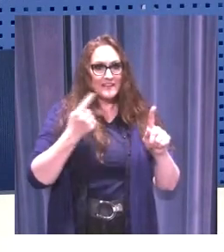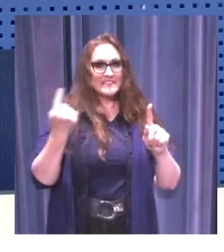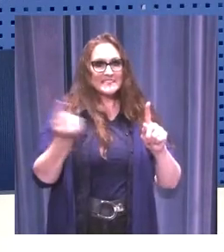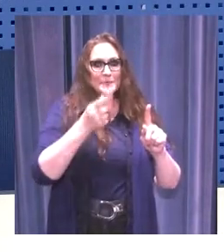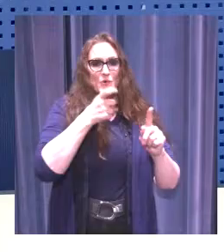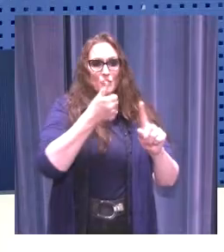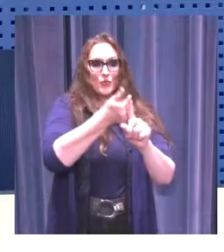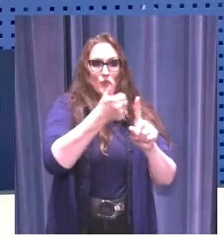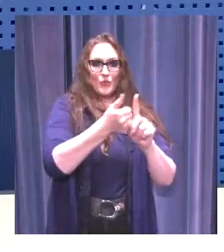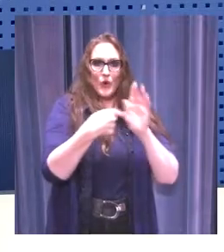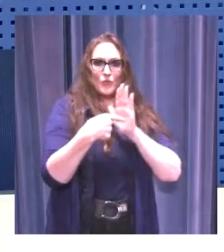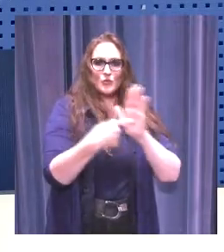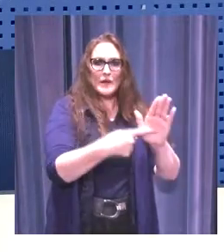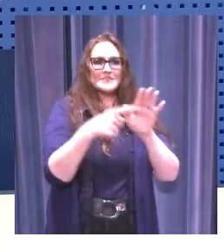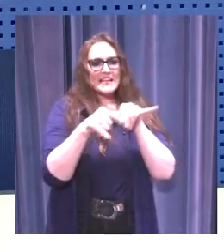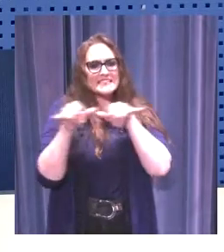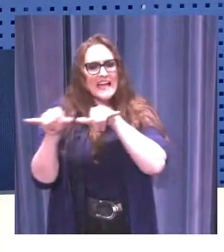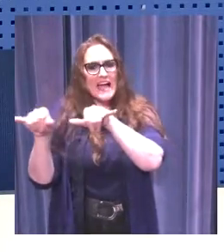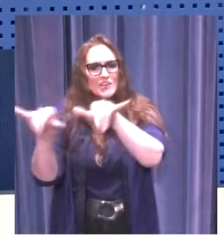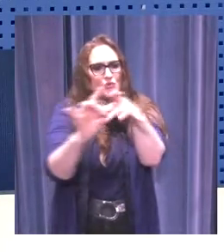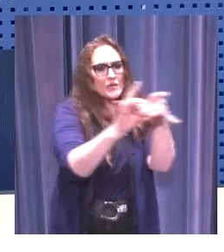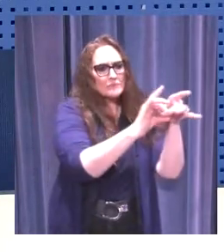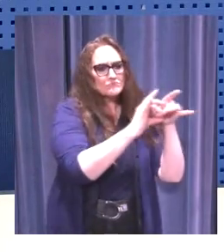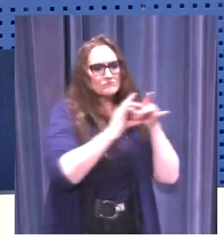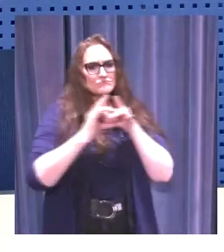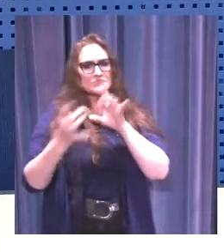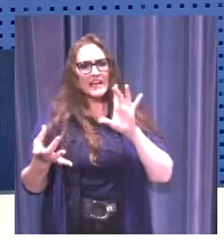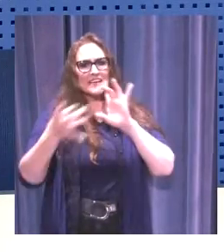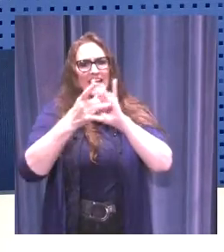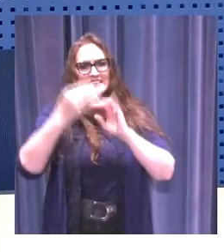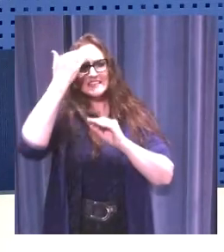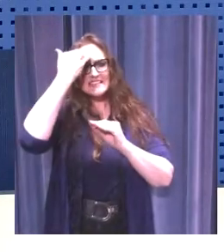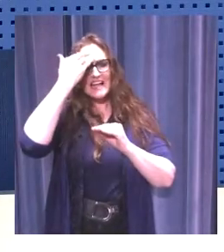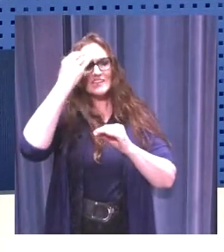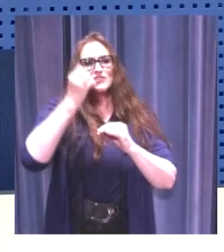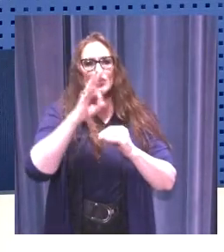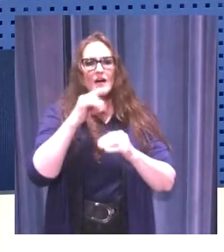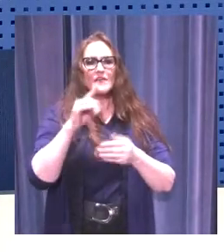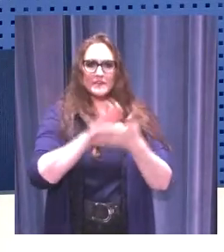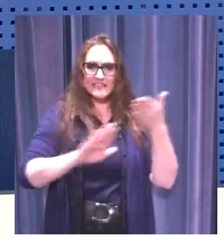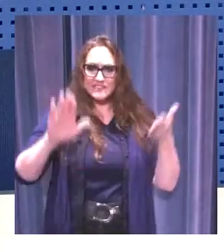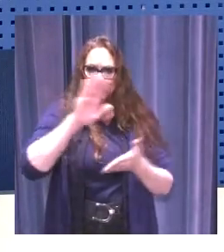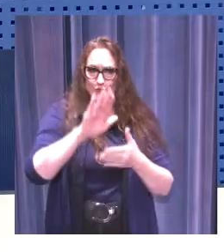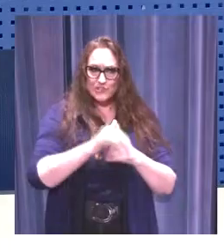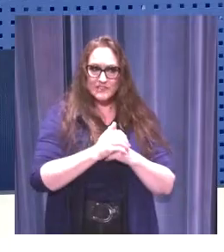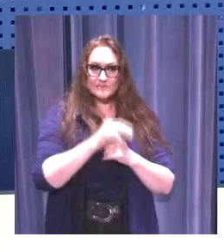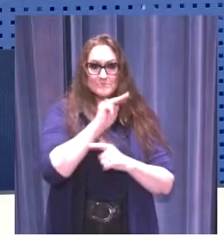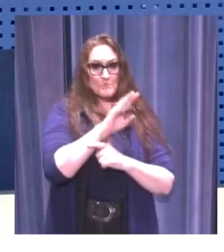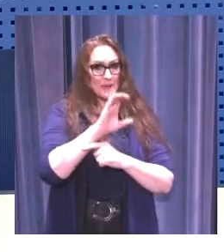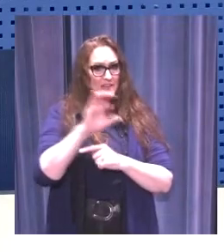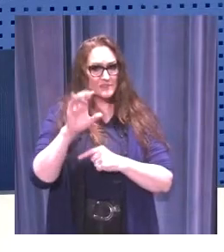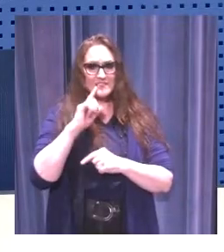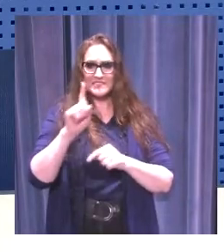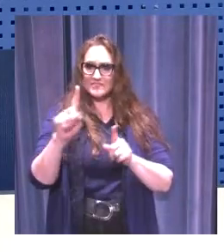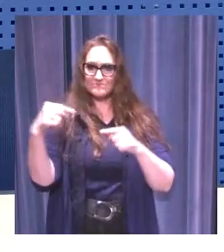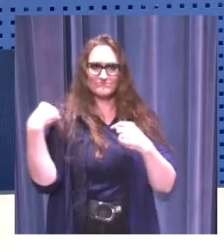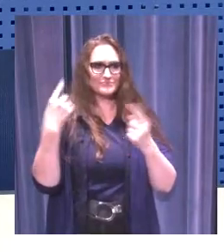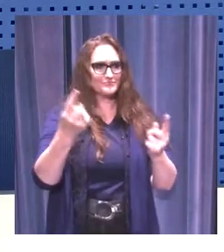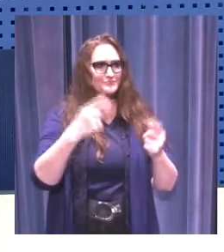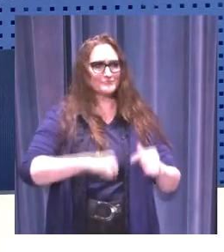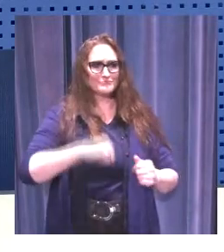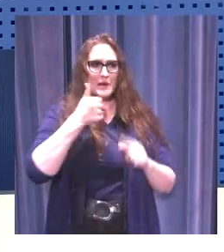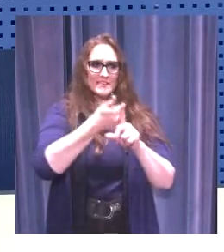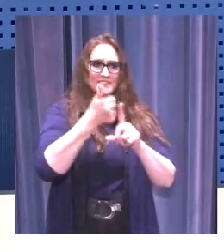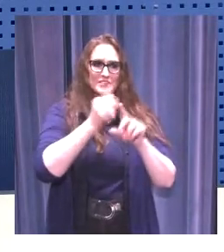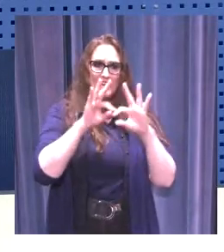who represents continuity, connection, and knowledge of an institution? Mott Community College has long prided itself on